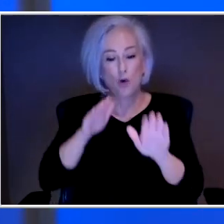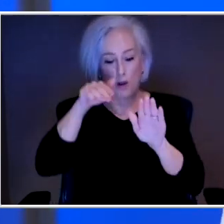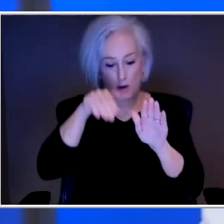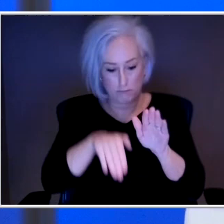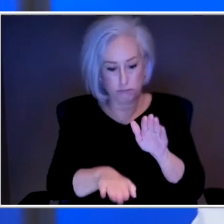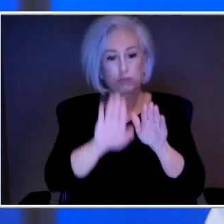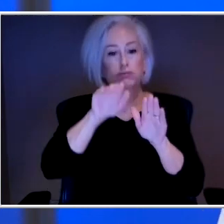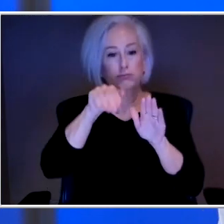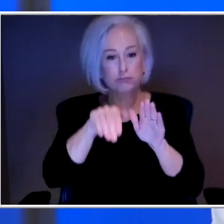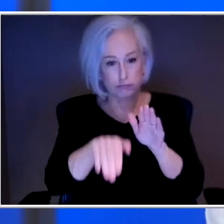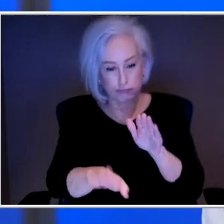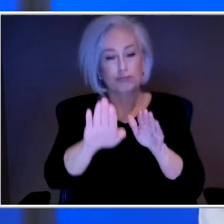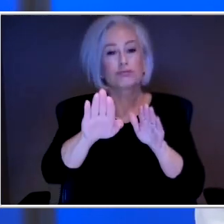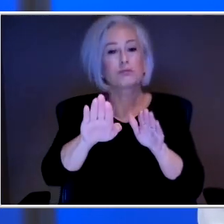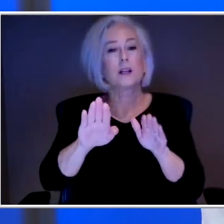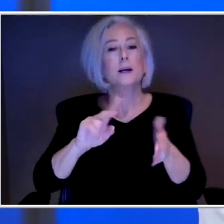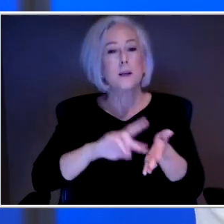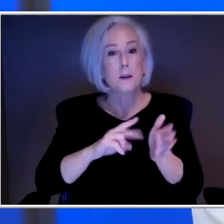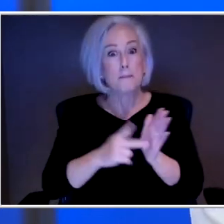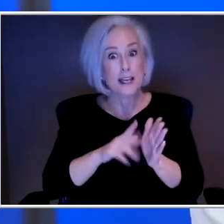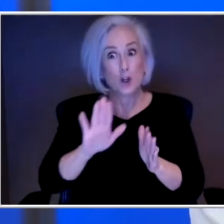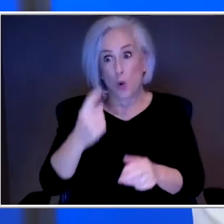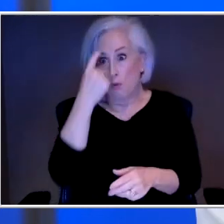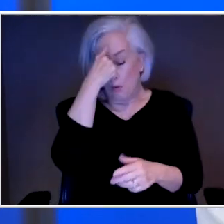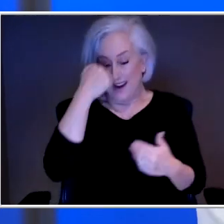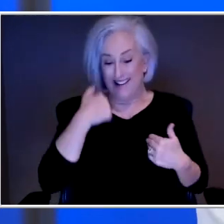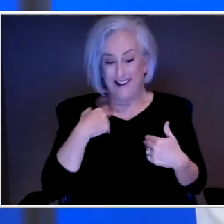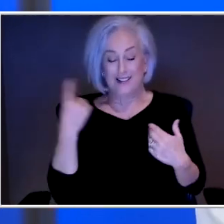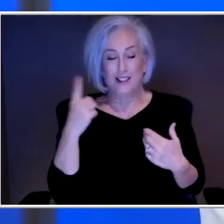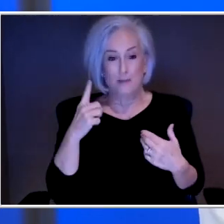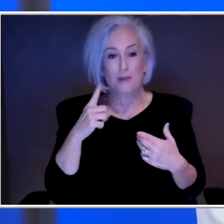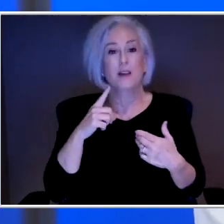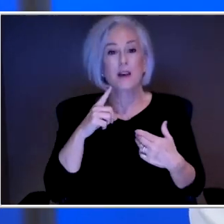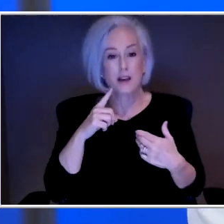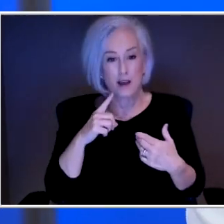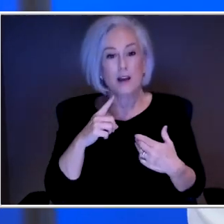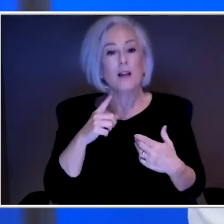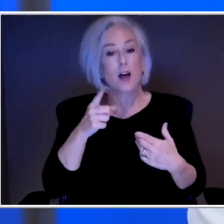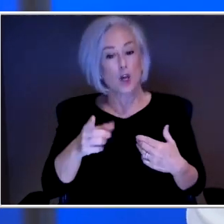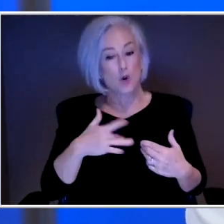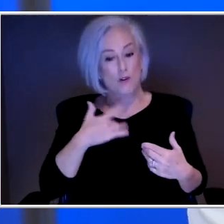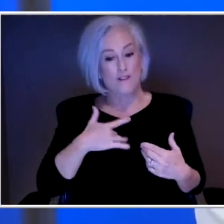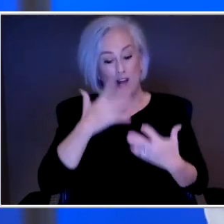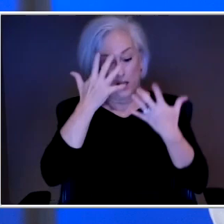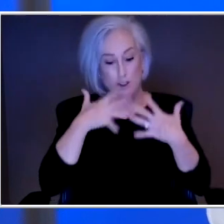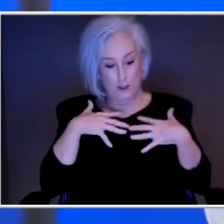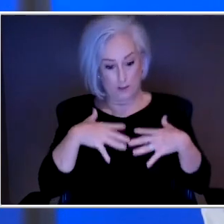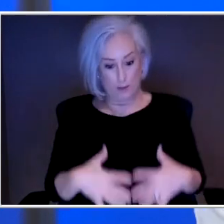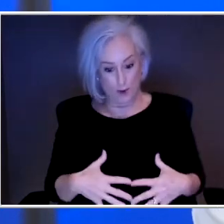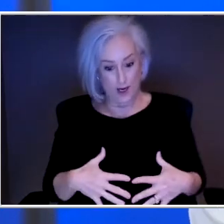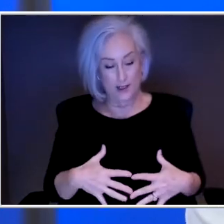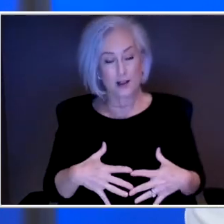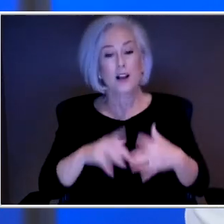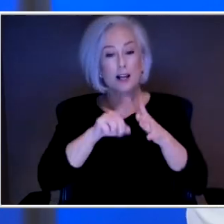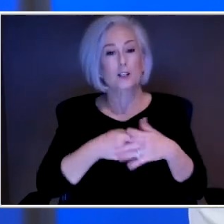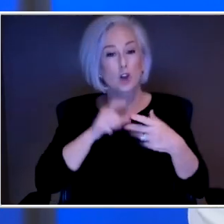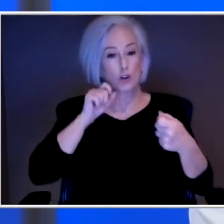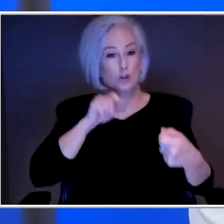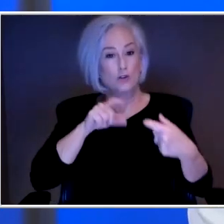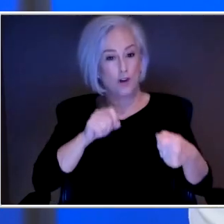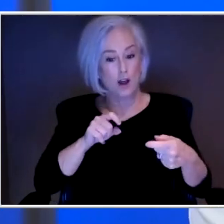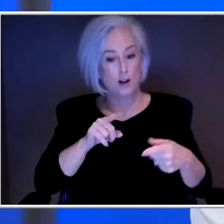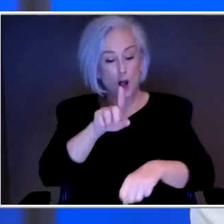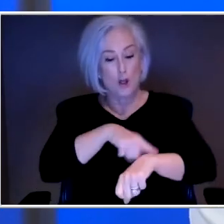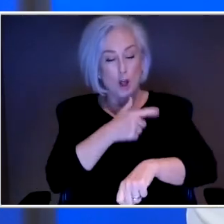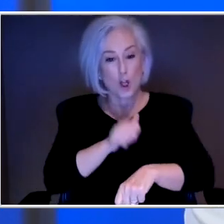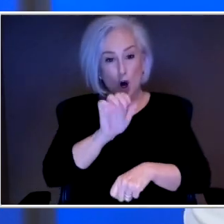actually have a circuit in your brain that is firing every time you're in a depressed state. And the longer you're in that depressed state, the longer and